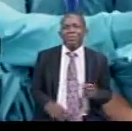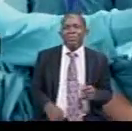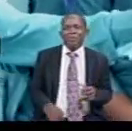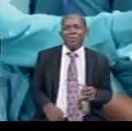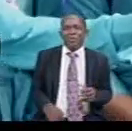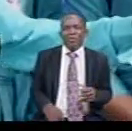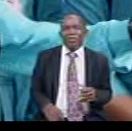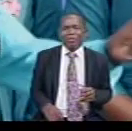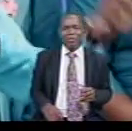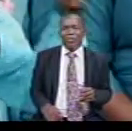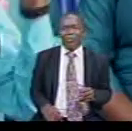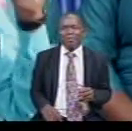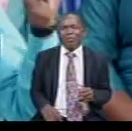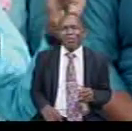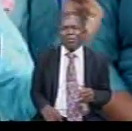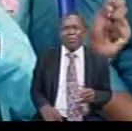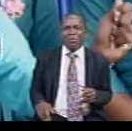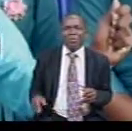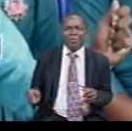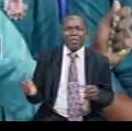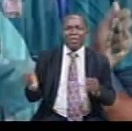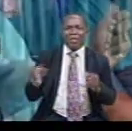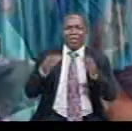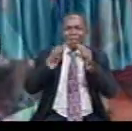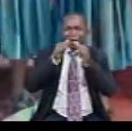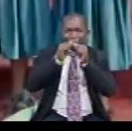me sing.